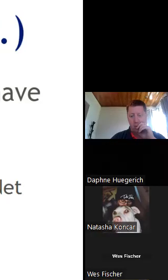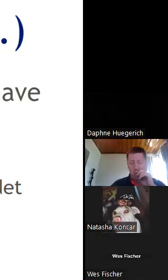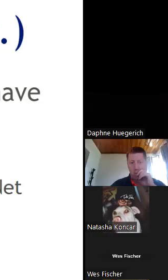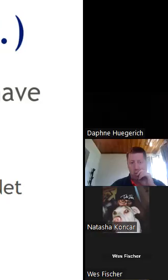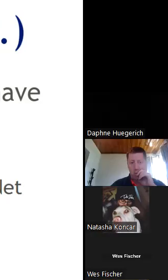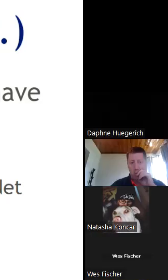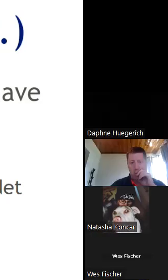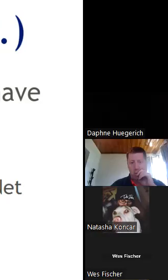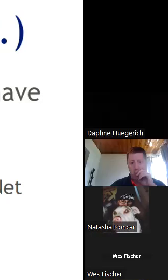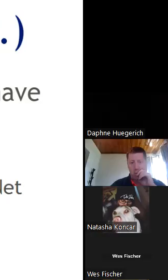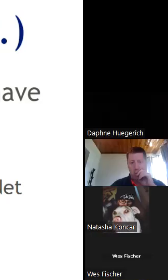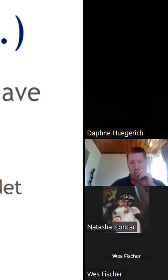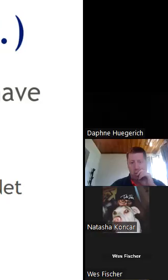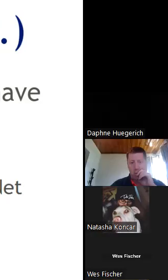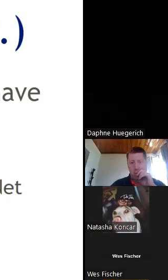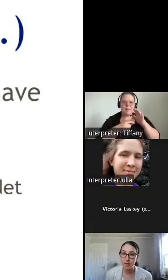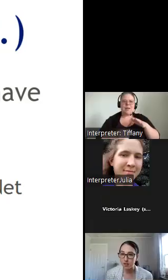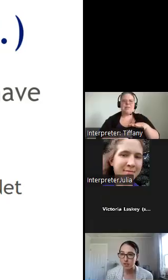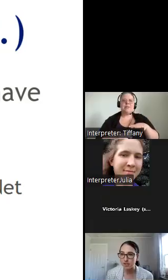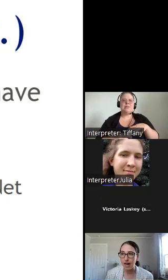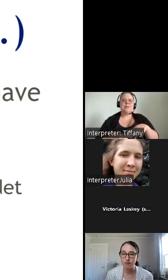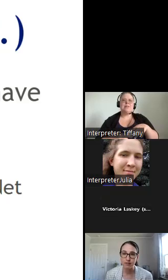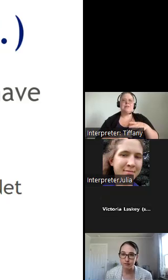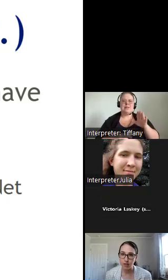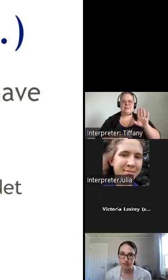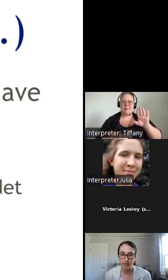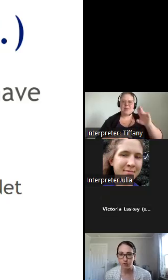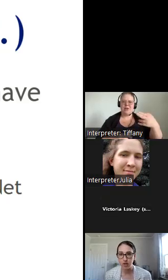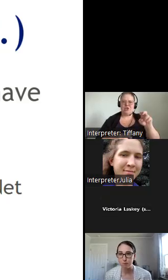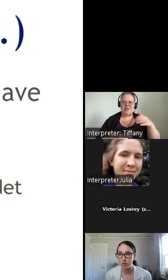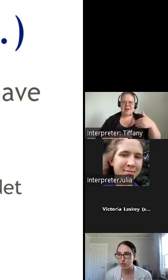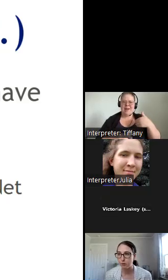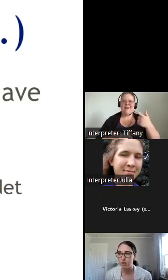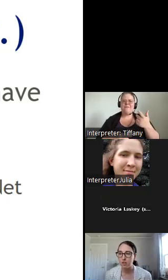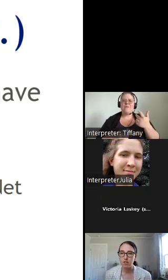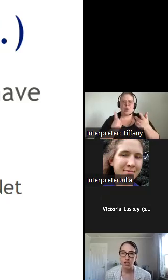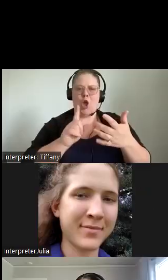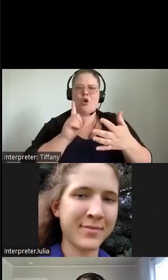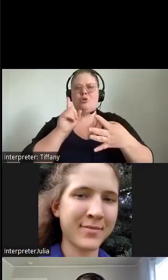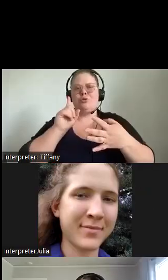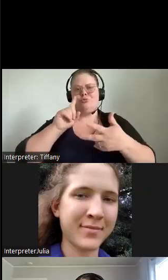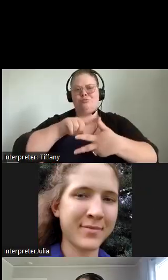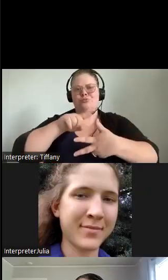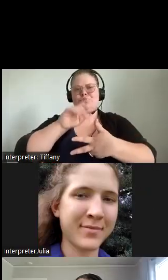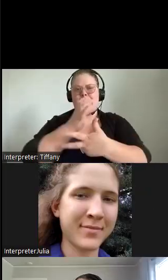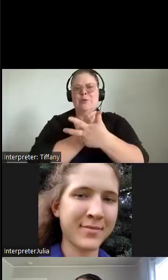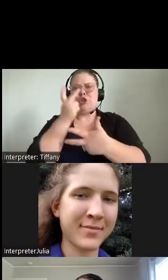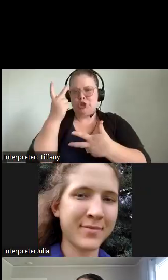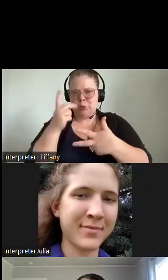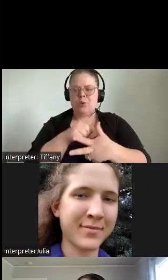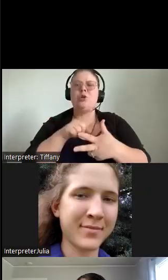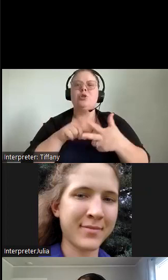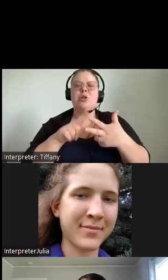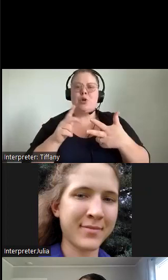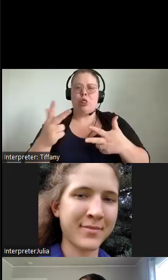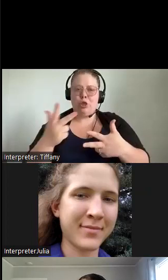requirements, really navigation requirements that BHEs have live directly in chapter 2. Chapter 3,